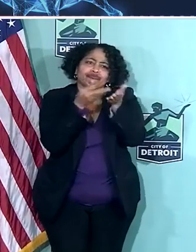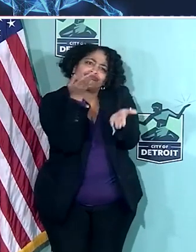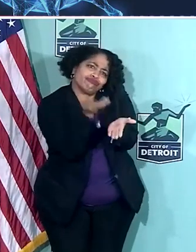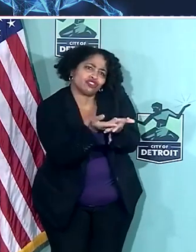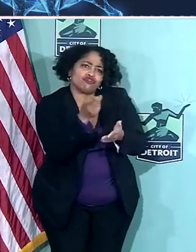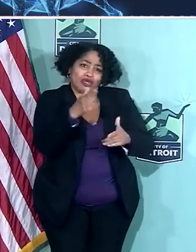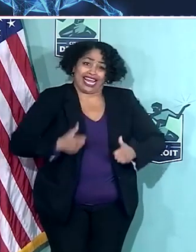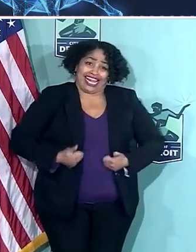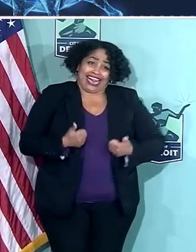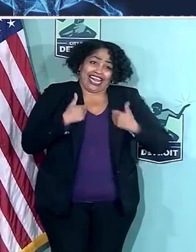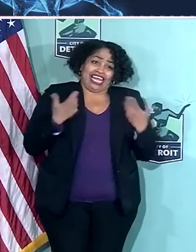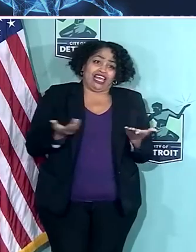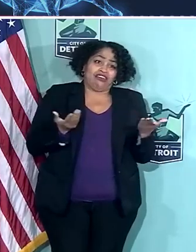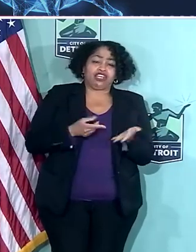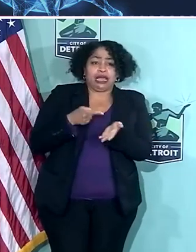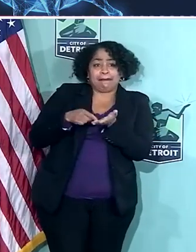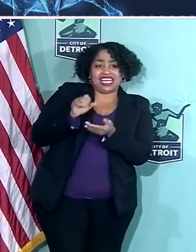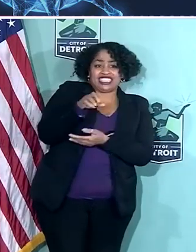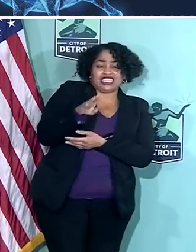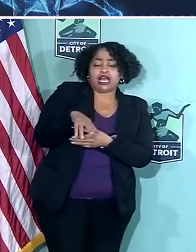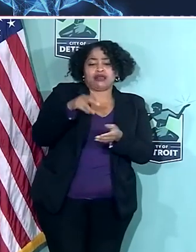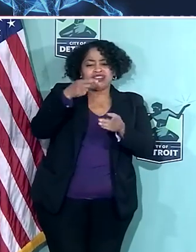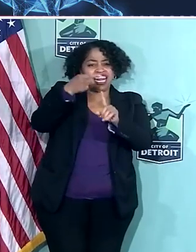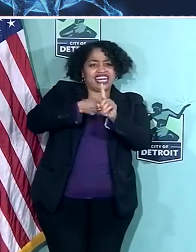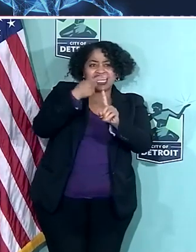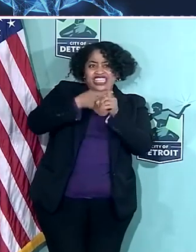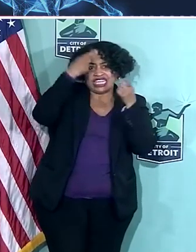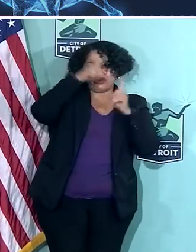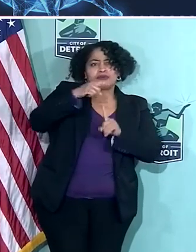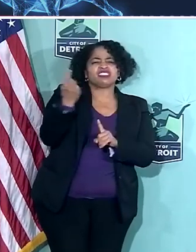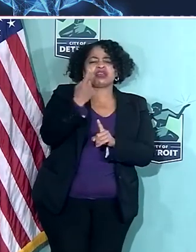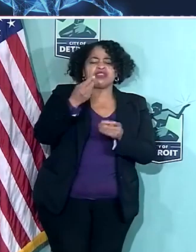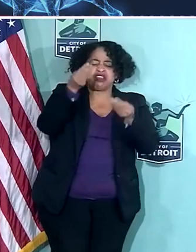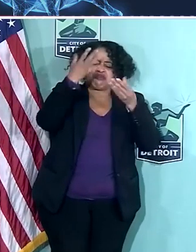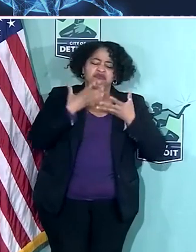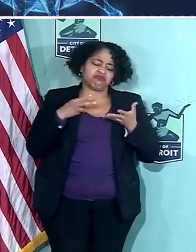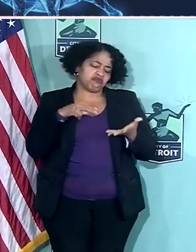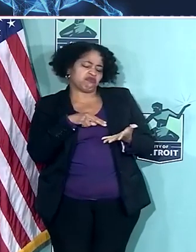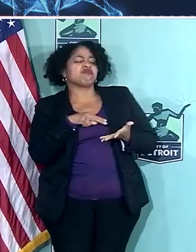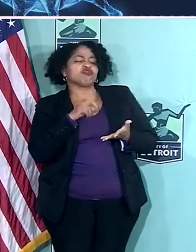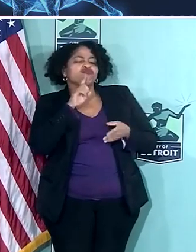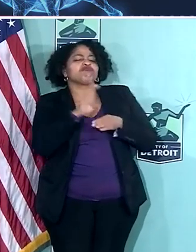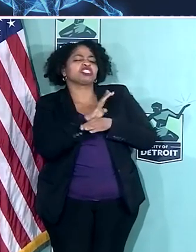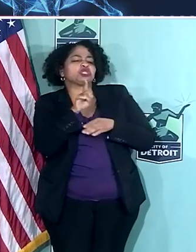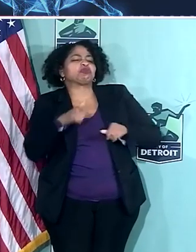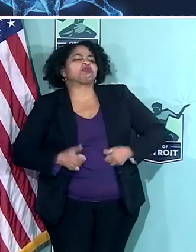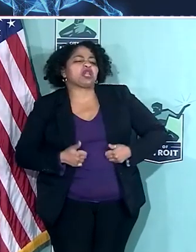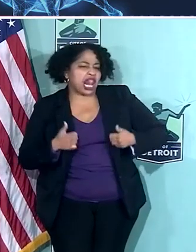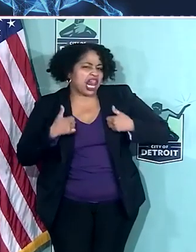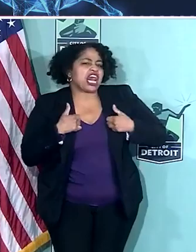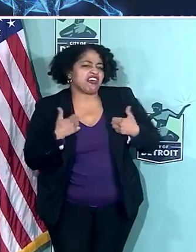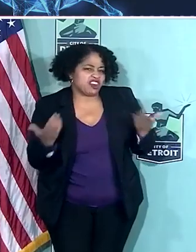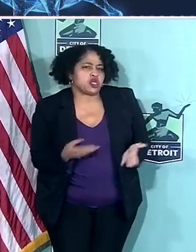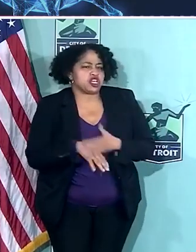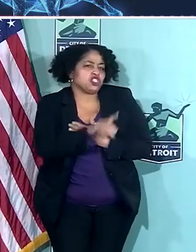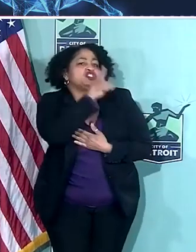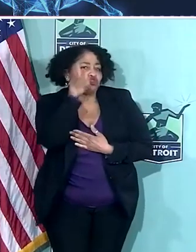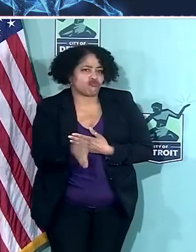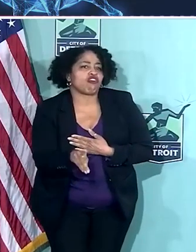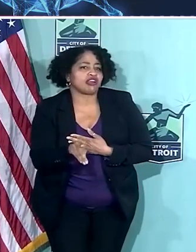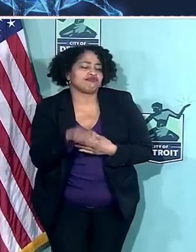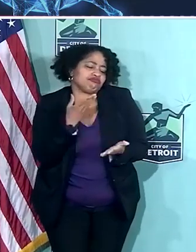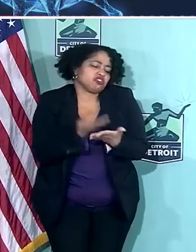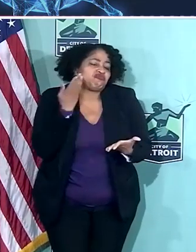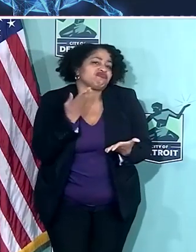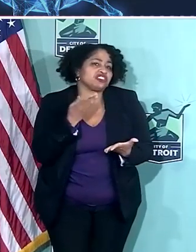reason. Utility bill, pay stub, lease agreement, something that would give us an objective evidence that you are a Detroiter, and so